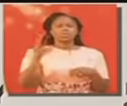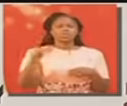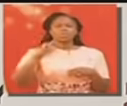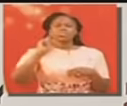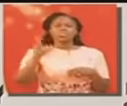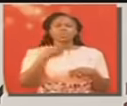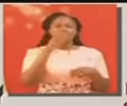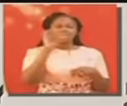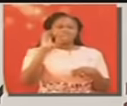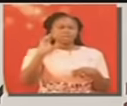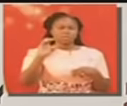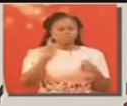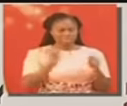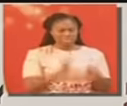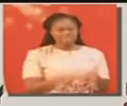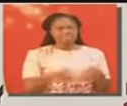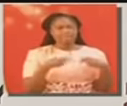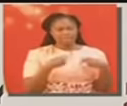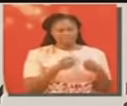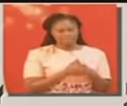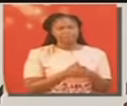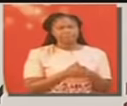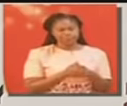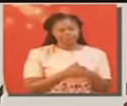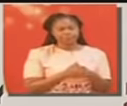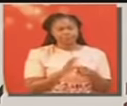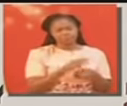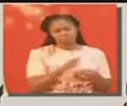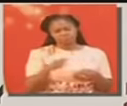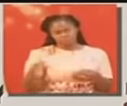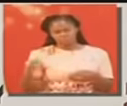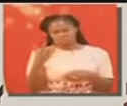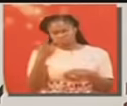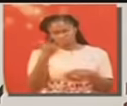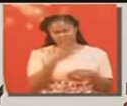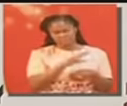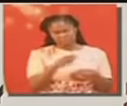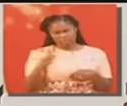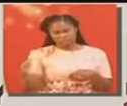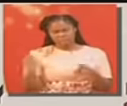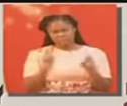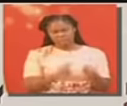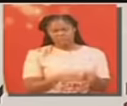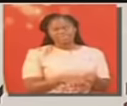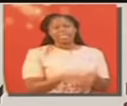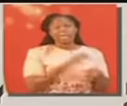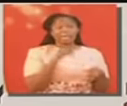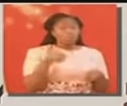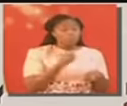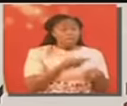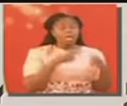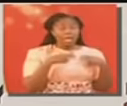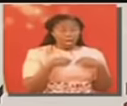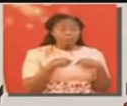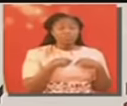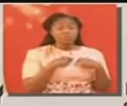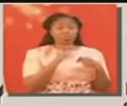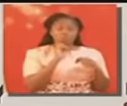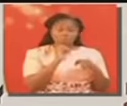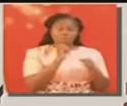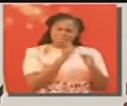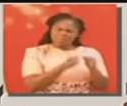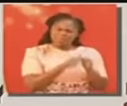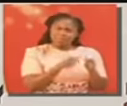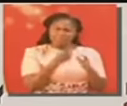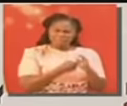22,900 tests in stock across the three platforms, and as I said, we have rolling orders now every month for between